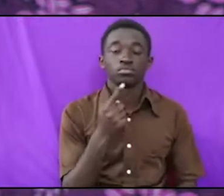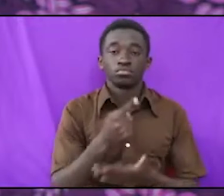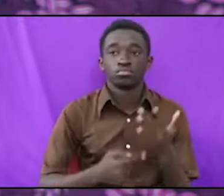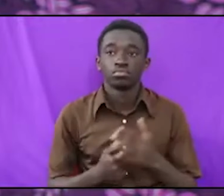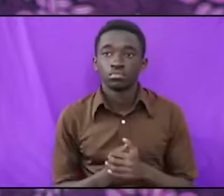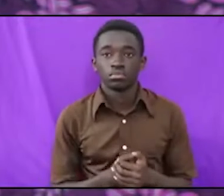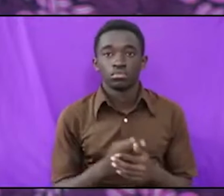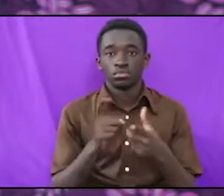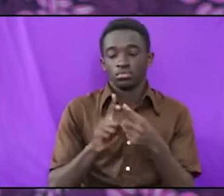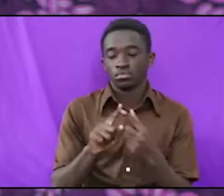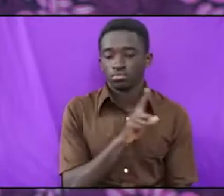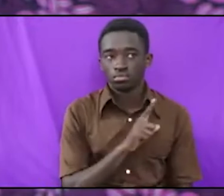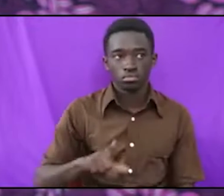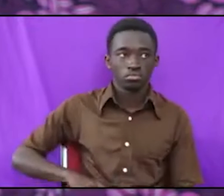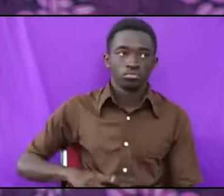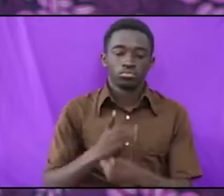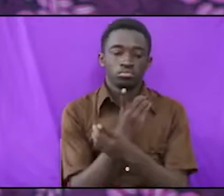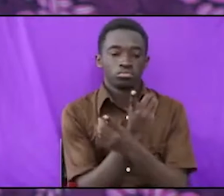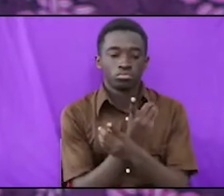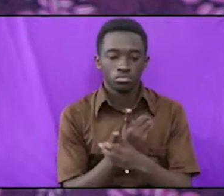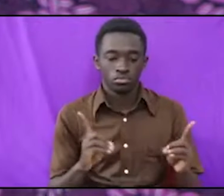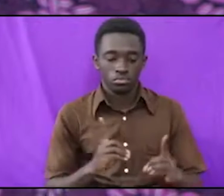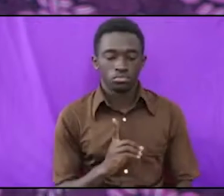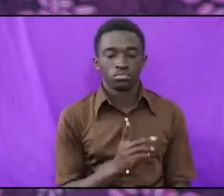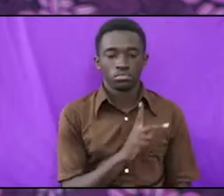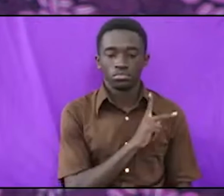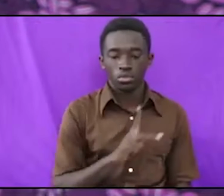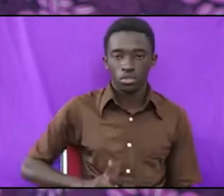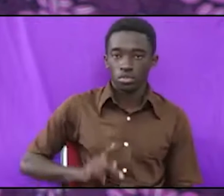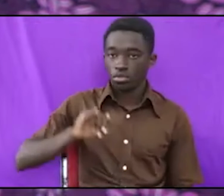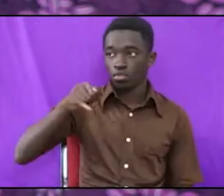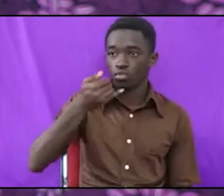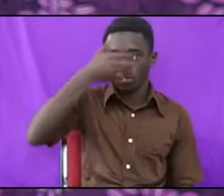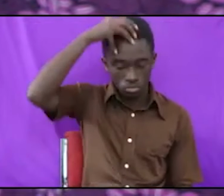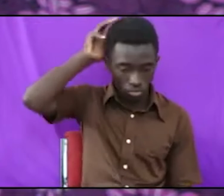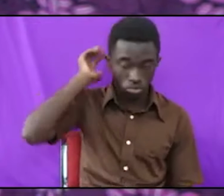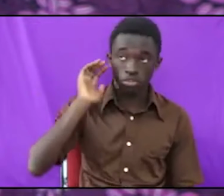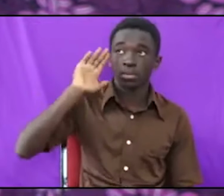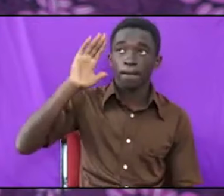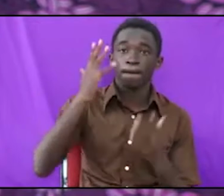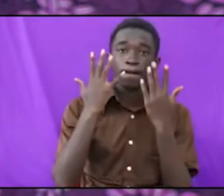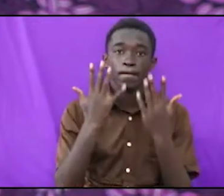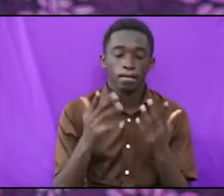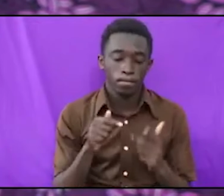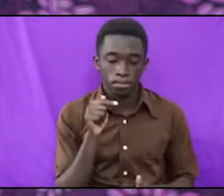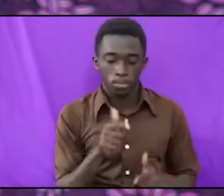the Lord delivered Jehoiakim, king of Judah, into his hands, allowing